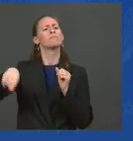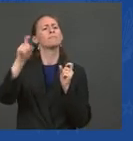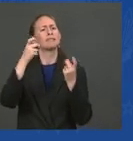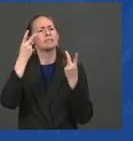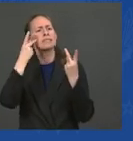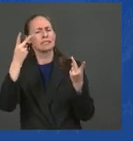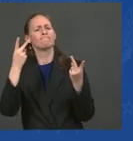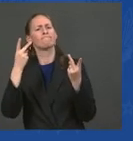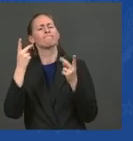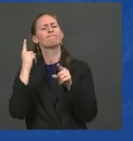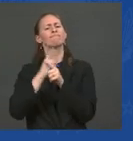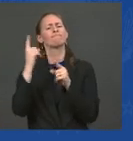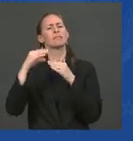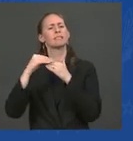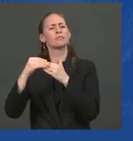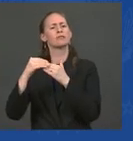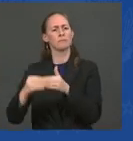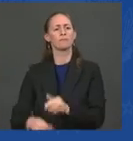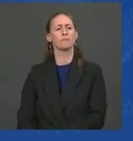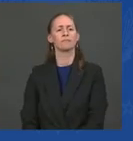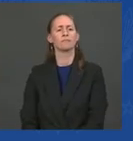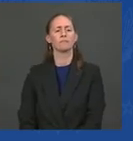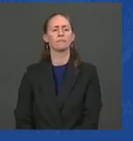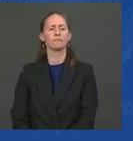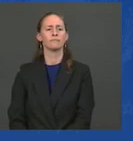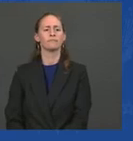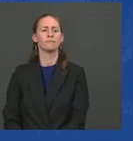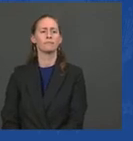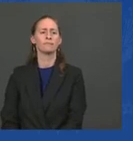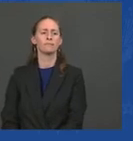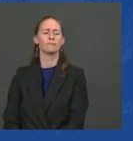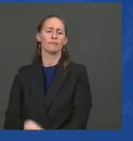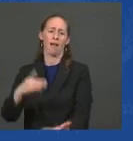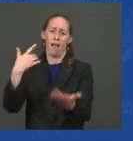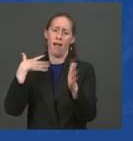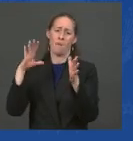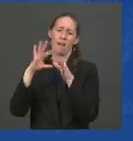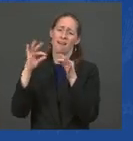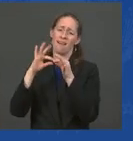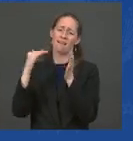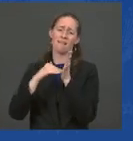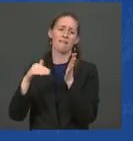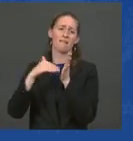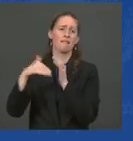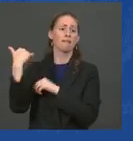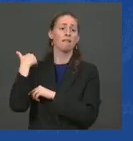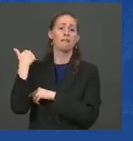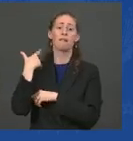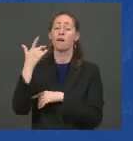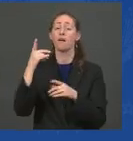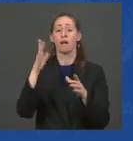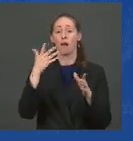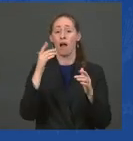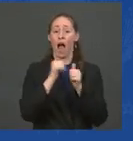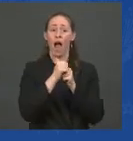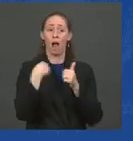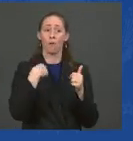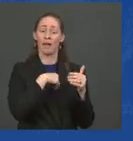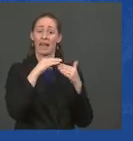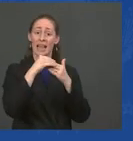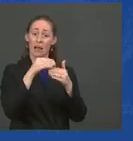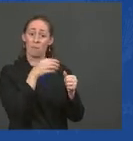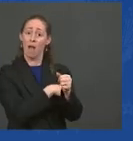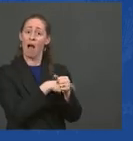To lead, as Chris has so often heard me say, with the power of our example, not the example of